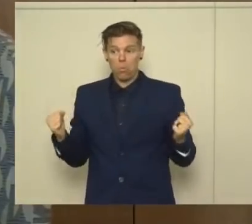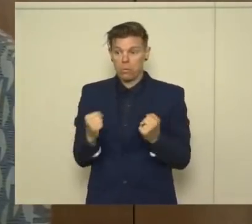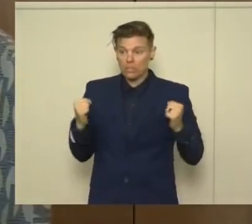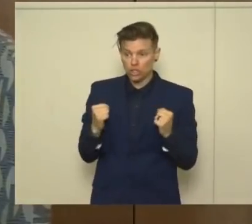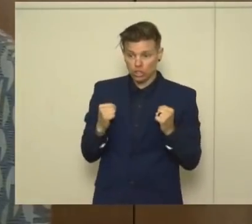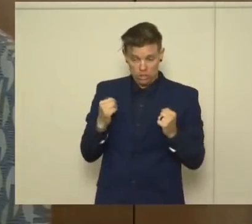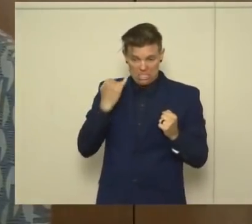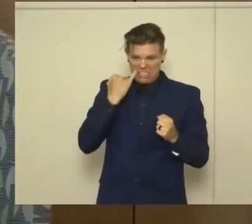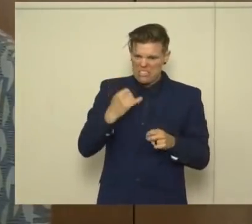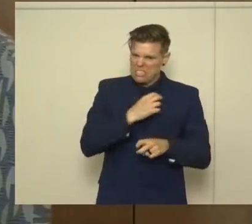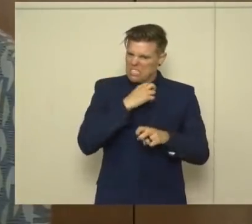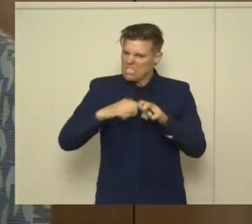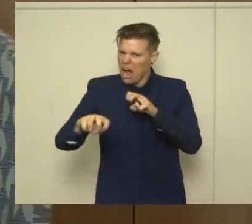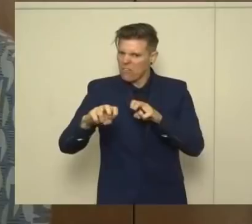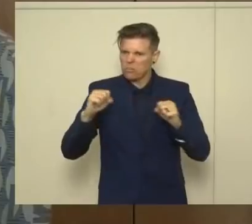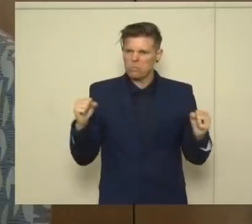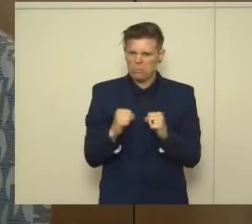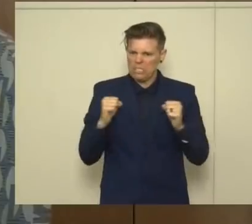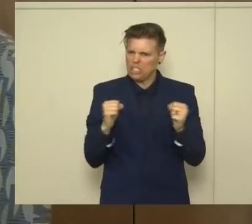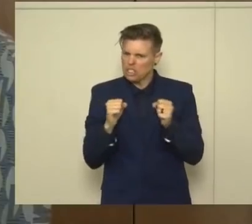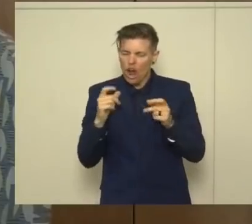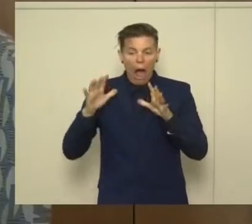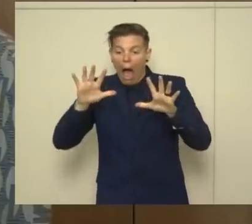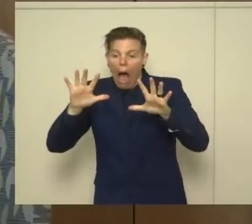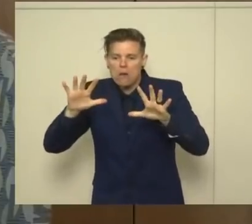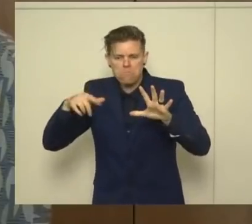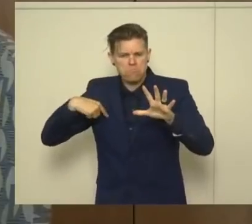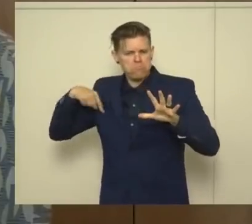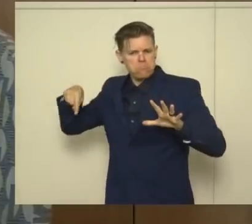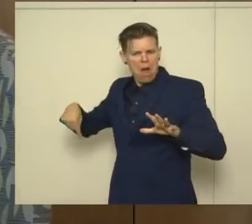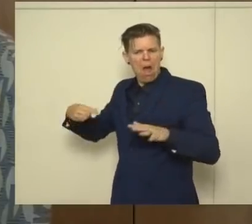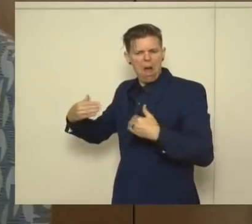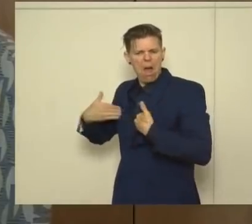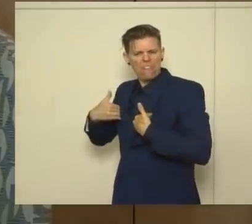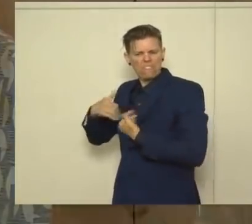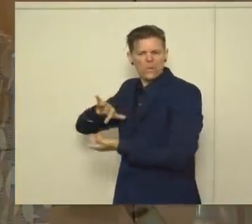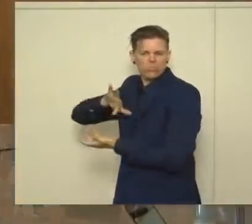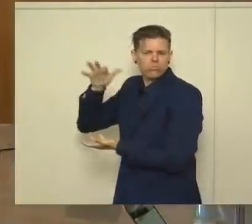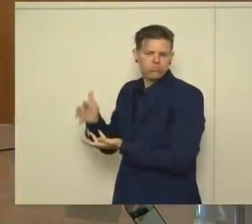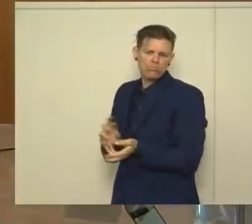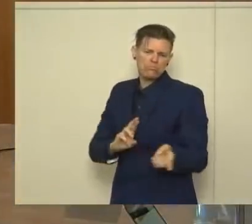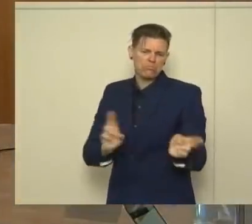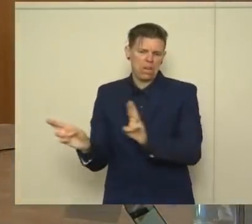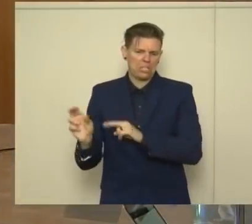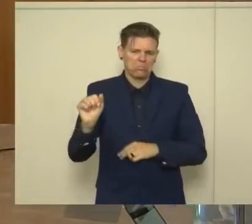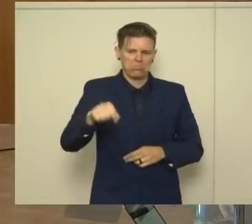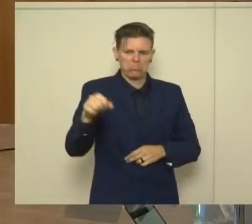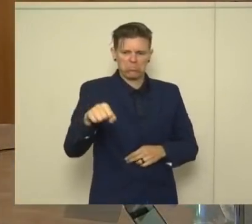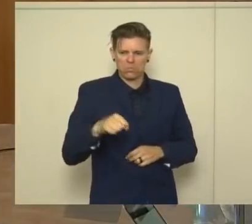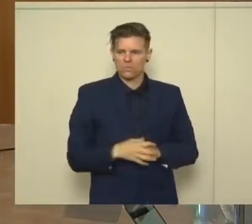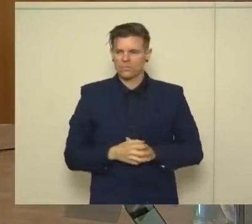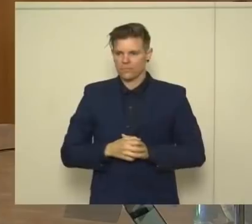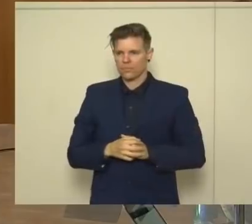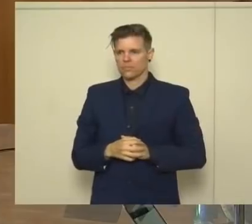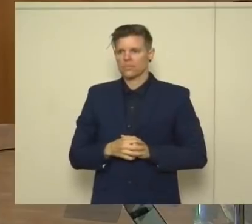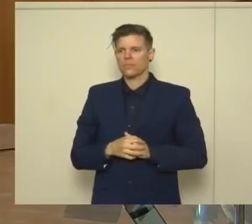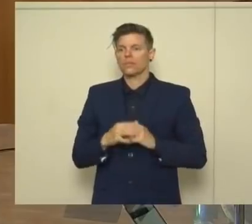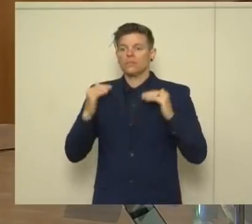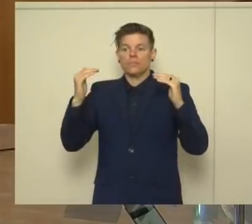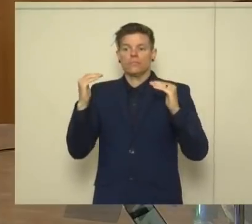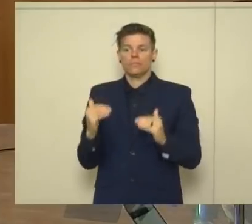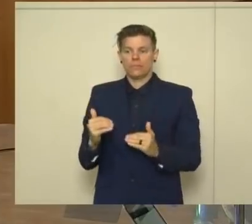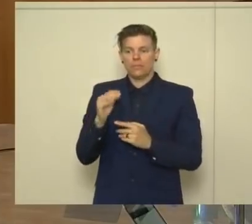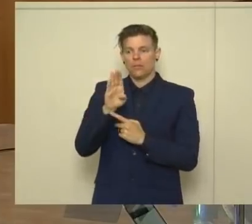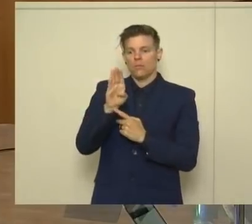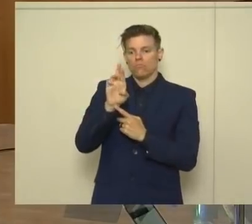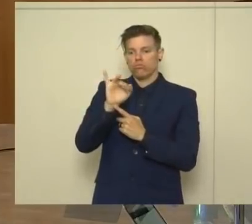that, that we're going to have sufficient PPE. Next question. Thank you, Governor. Next, we'll go to Brittany Costello with KOB.